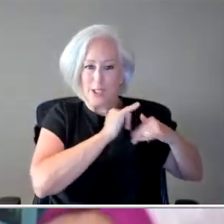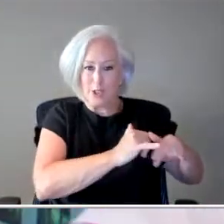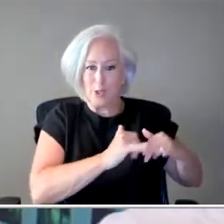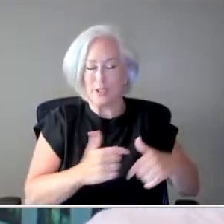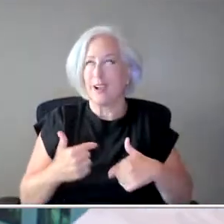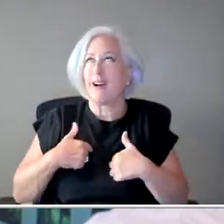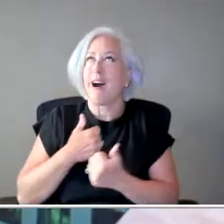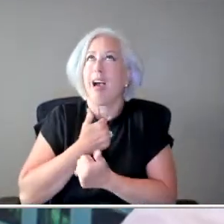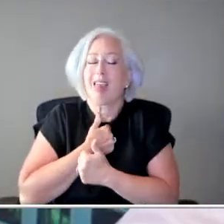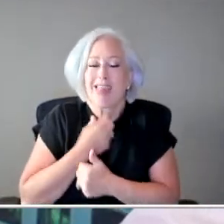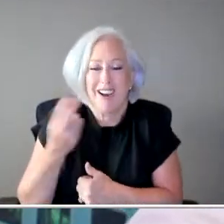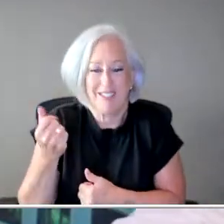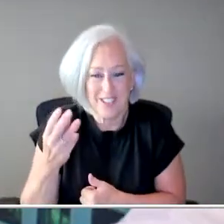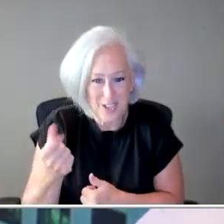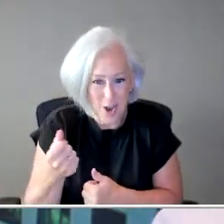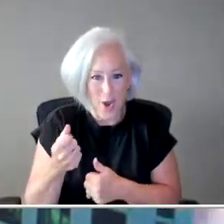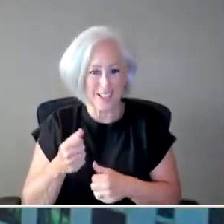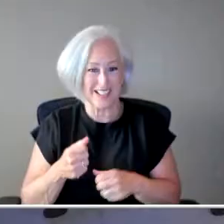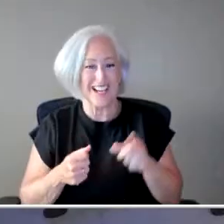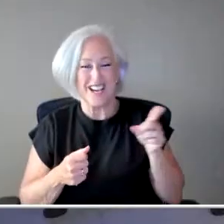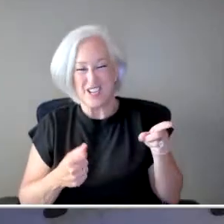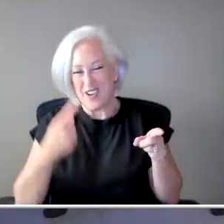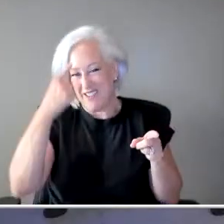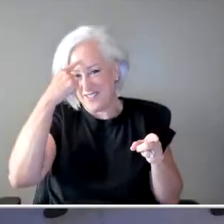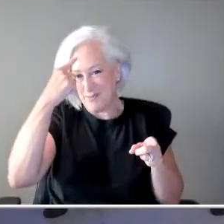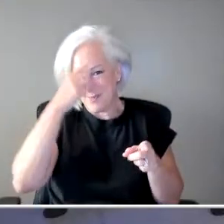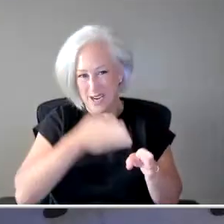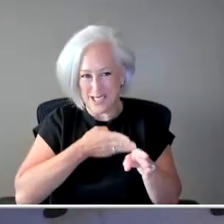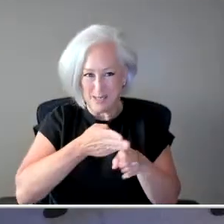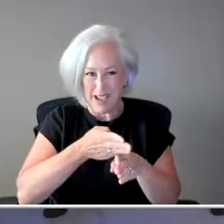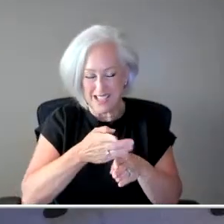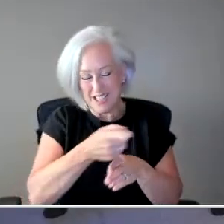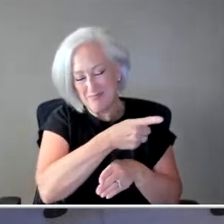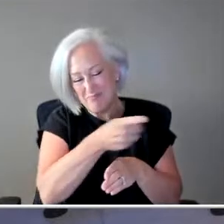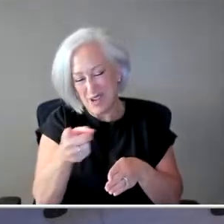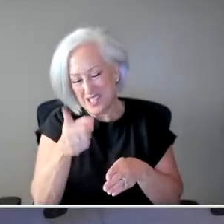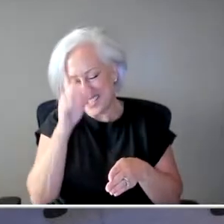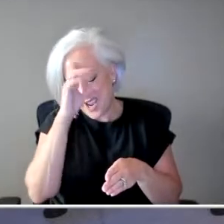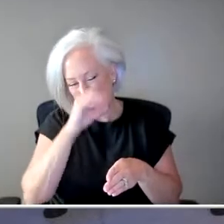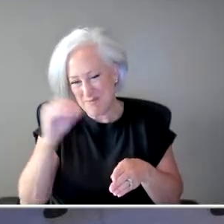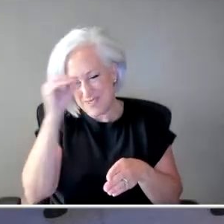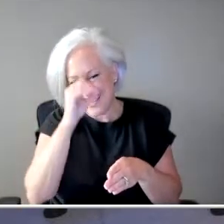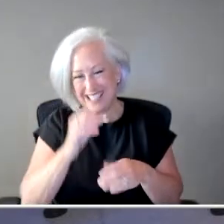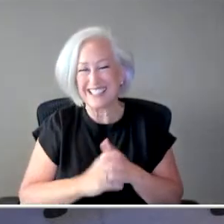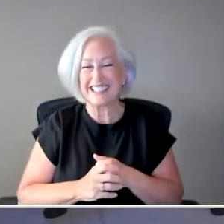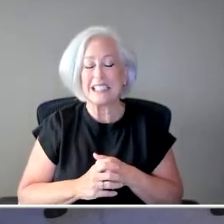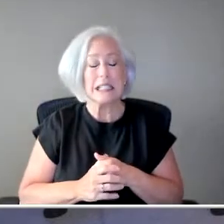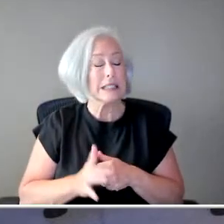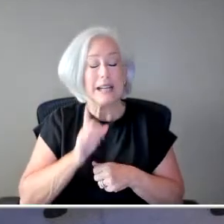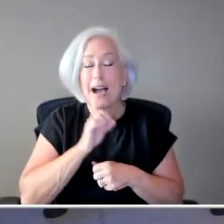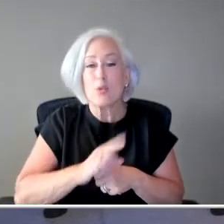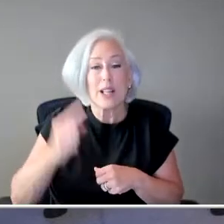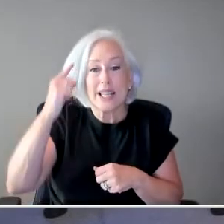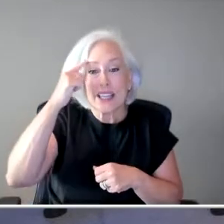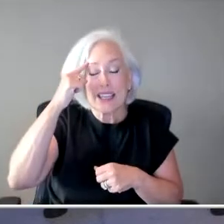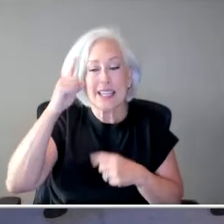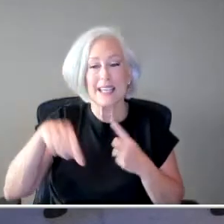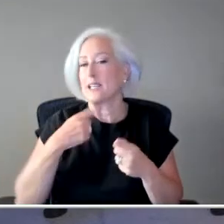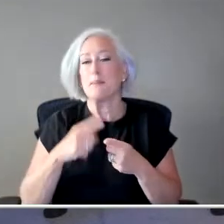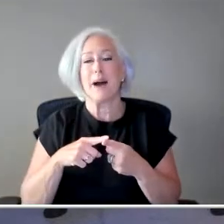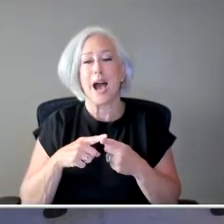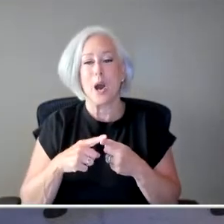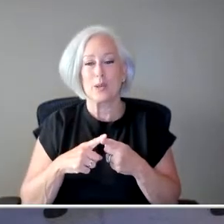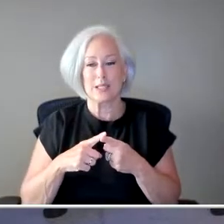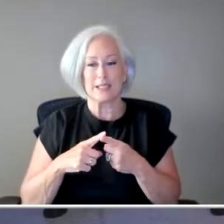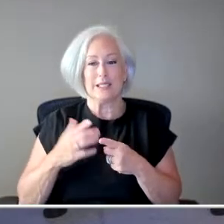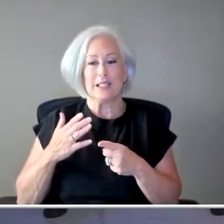You got the brain specialist over here, so you should get their input on it. But I do. I really think of like I spend time with my dogs